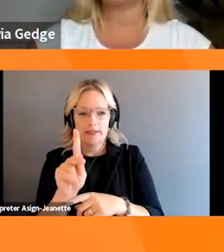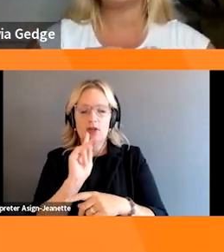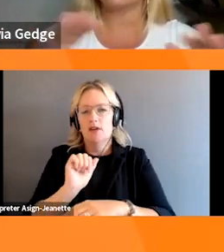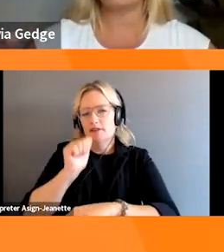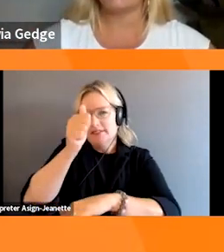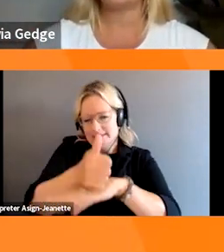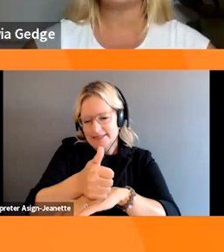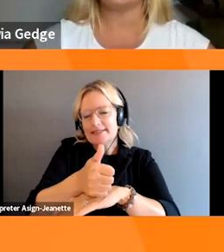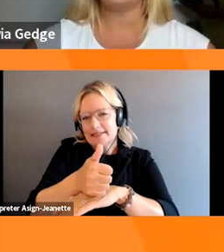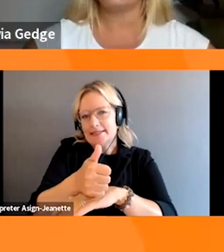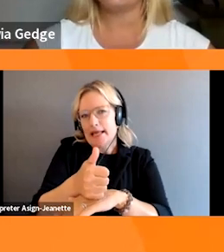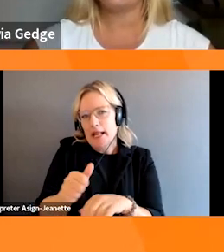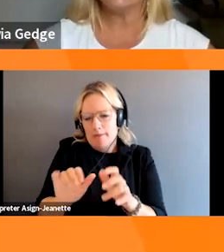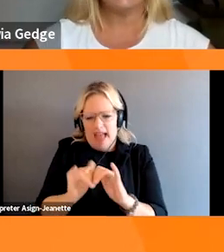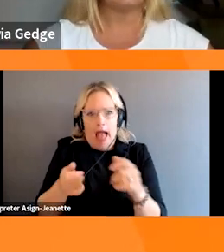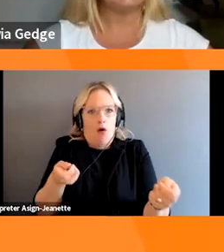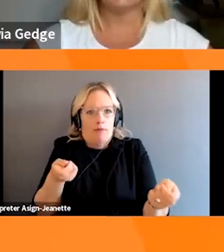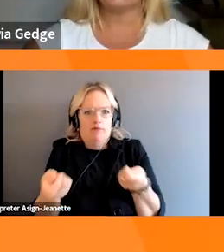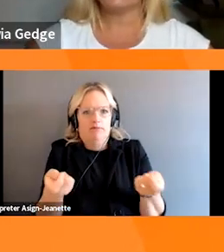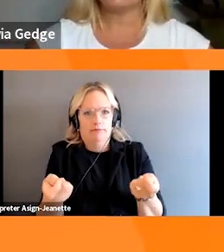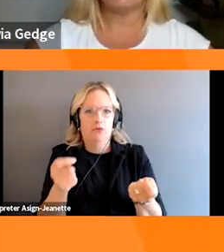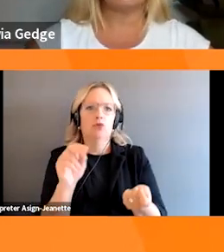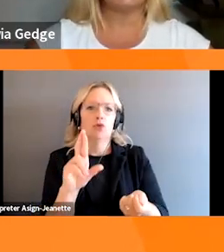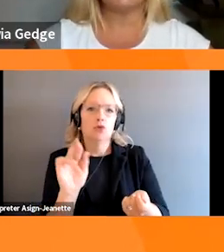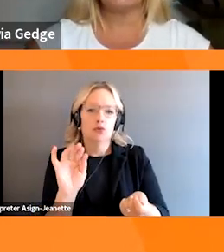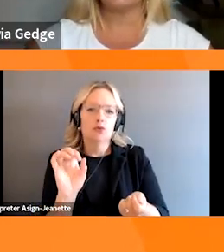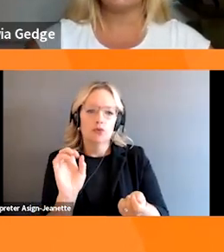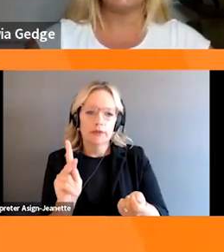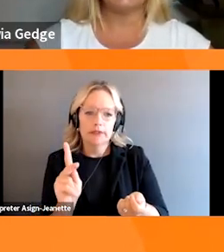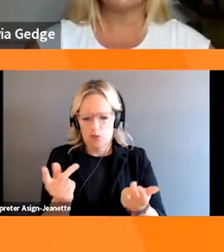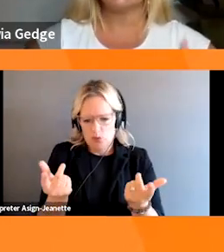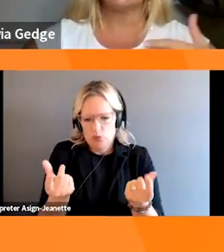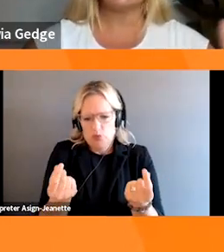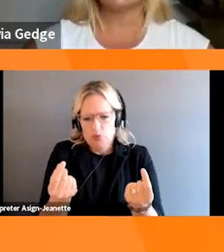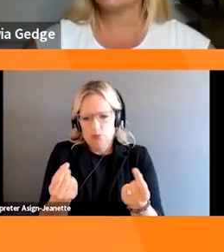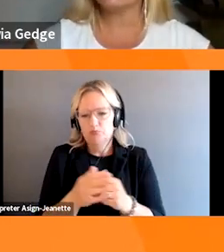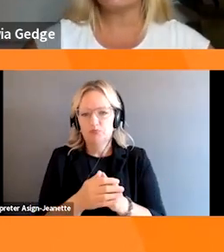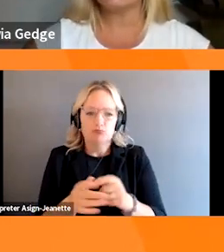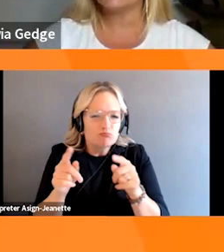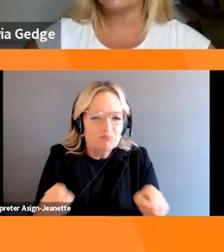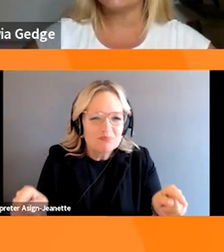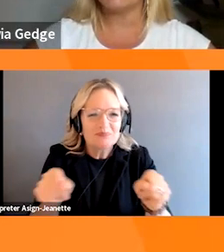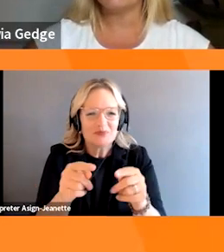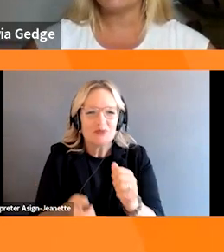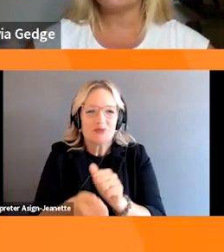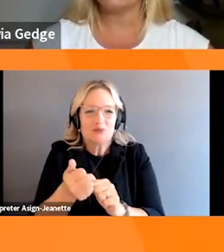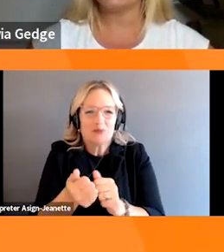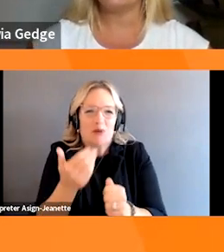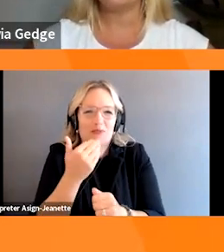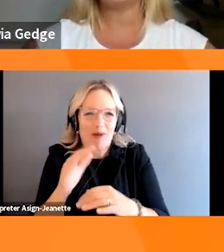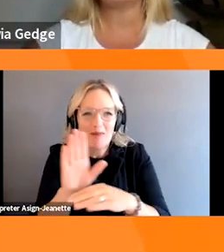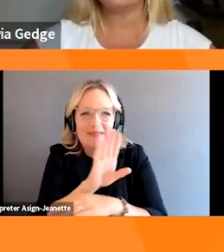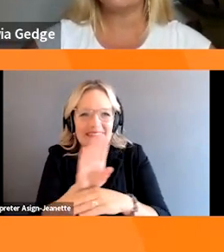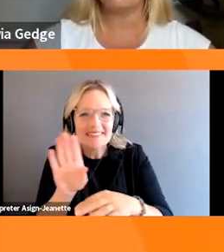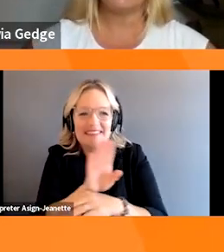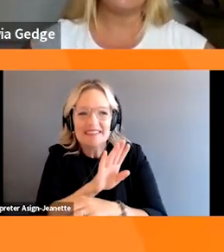assessment, based on that baseline where we are all sort of doing small businesses, not everything is going to be perfect, and you